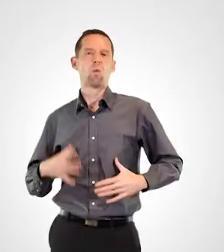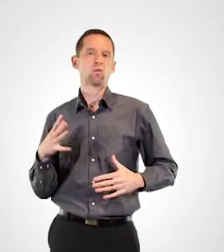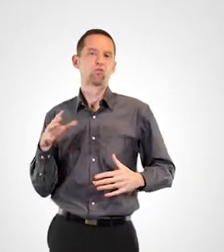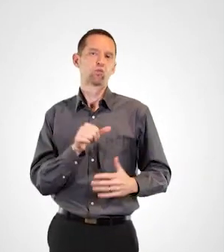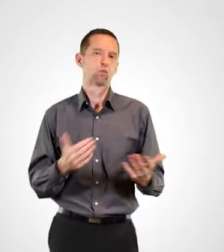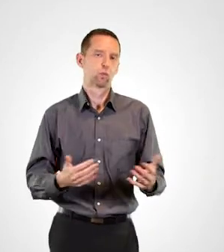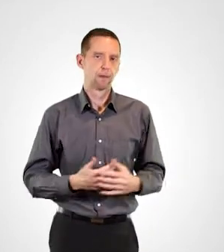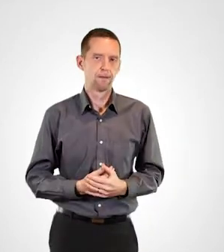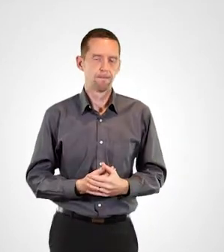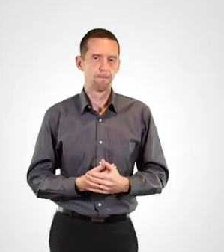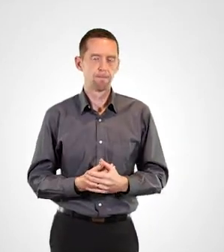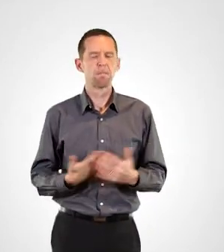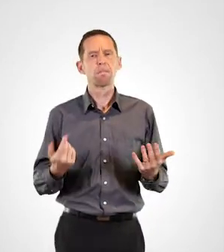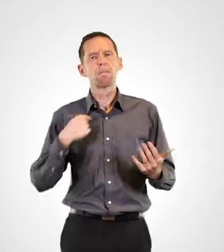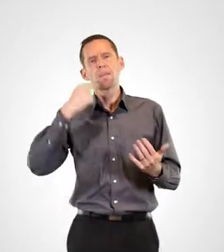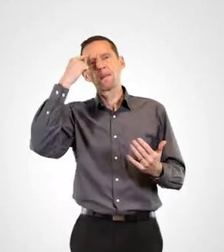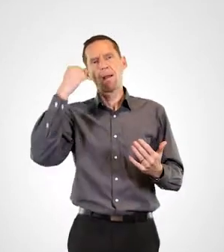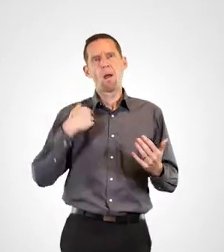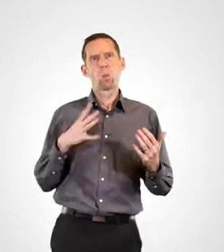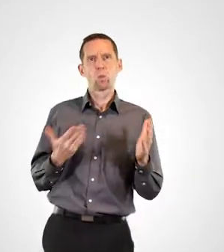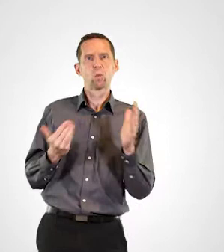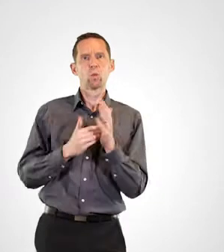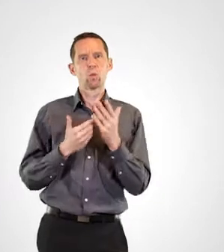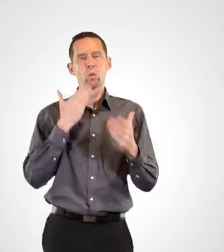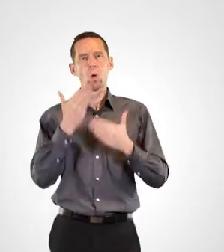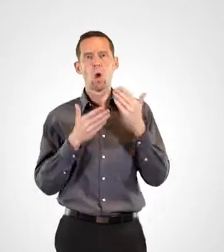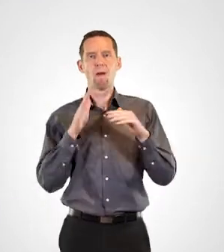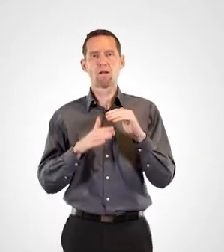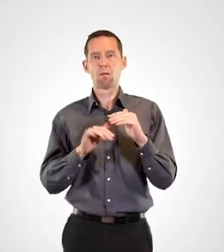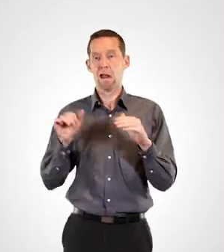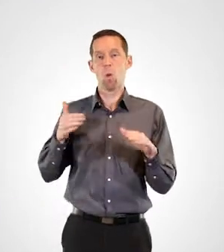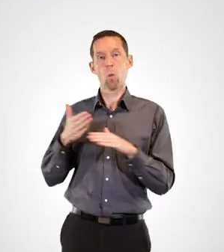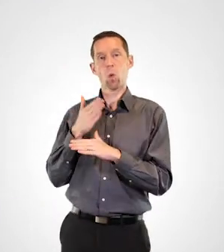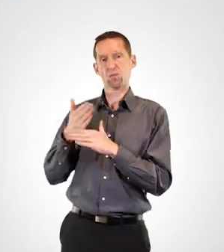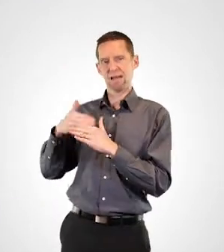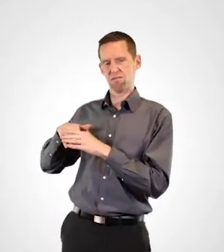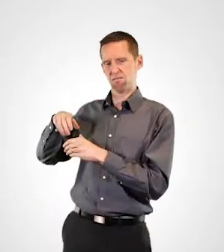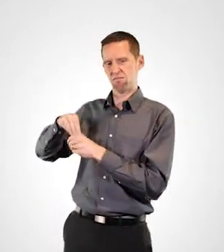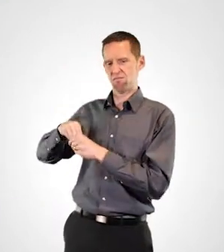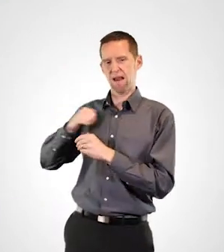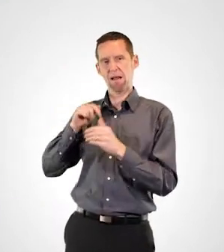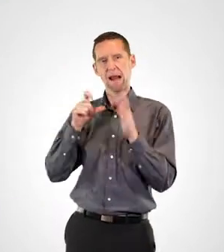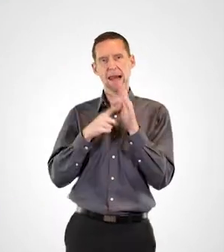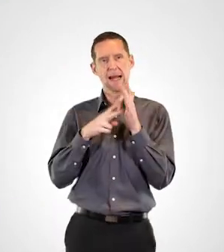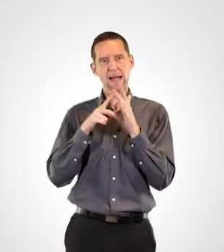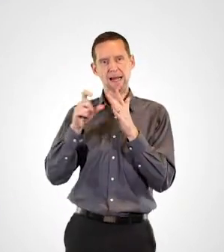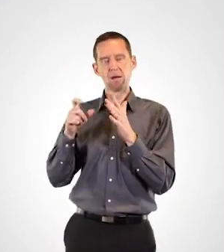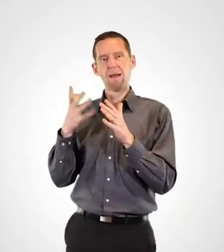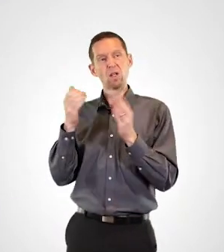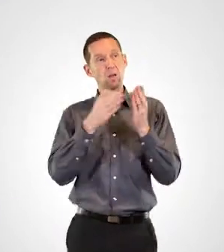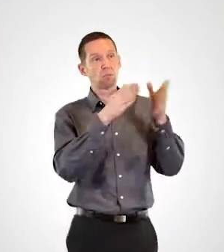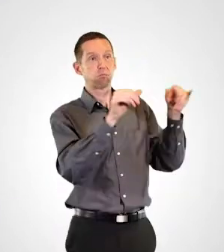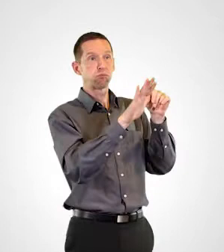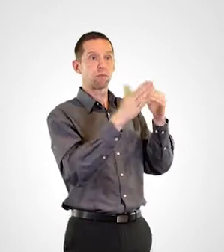of position. What I thought I'd walk you through is just kind of what we're doing clinically. This is not any sort of major study, and there are a number of